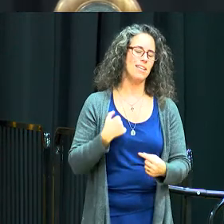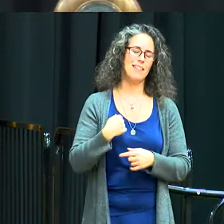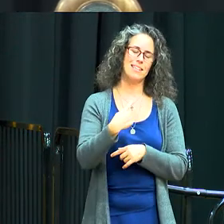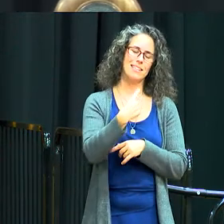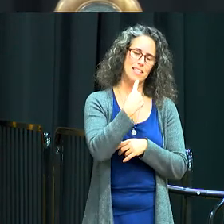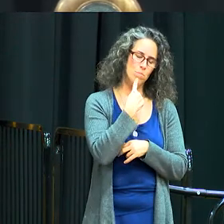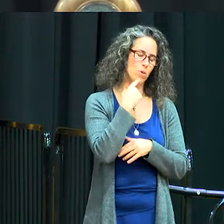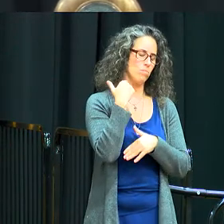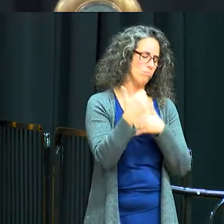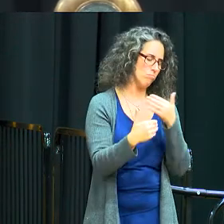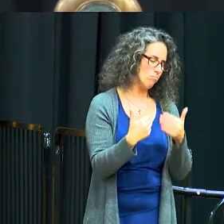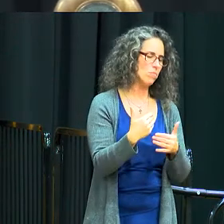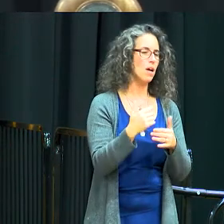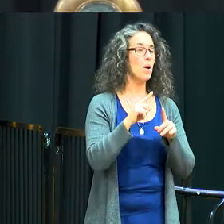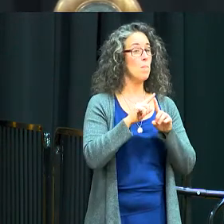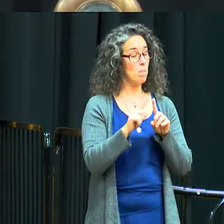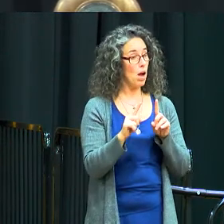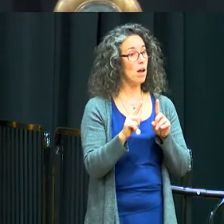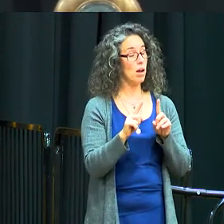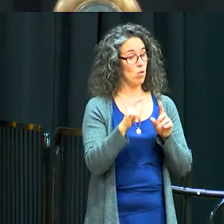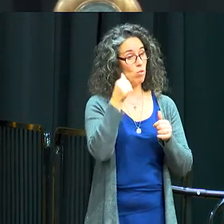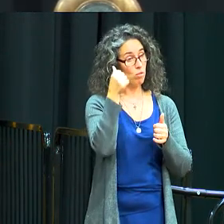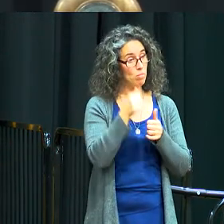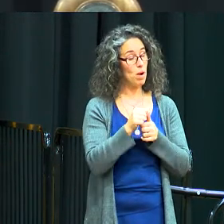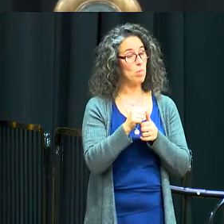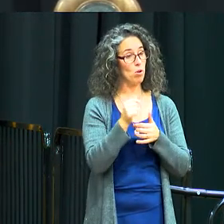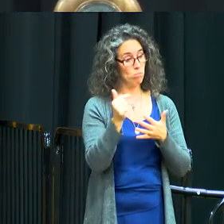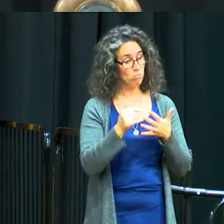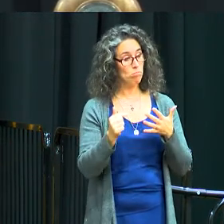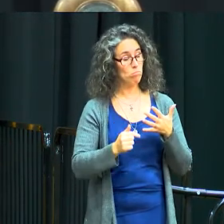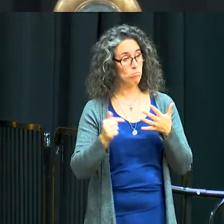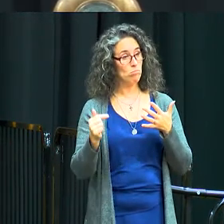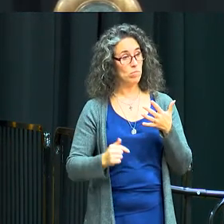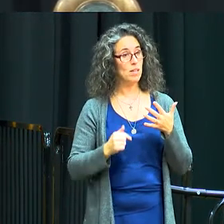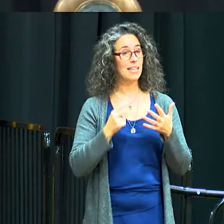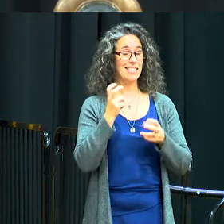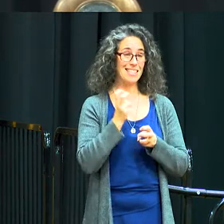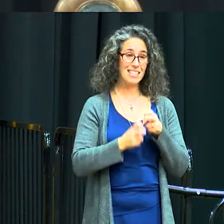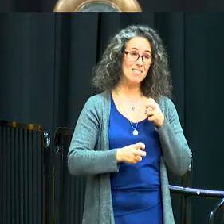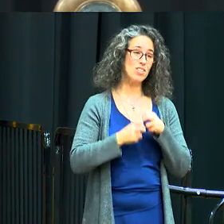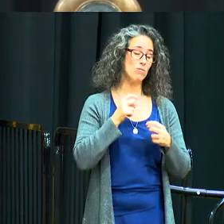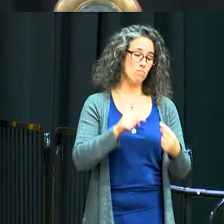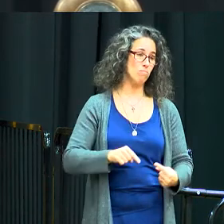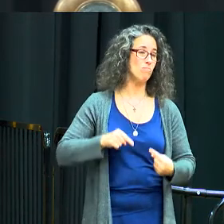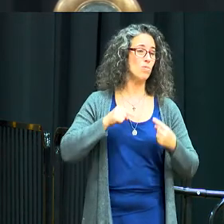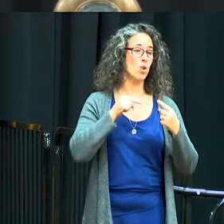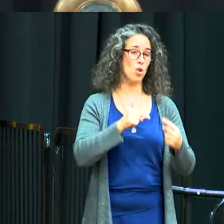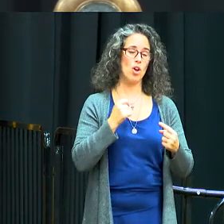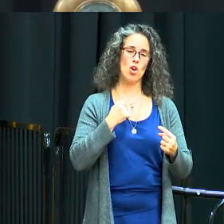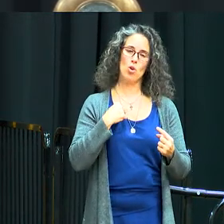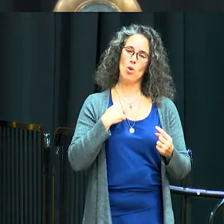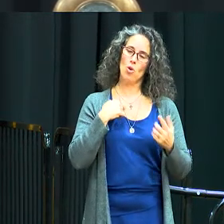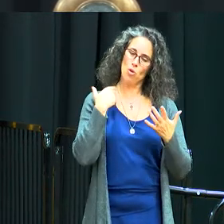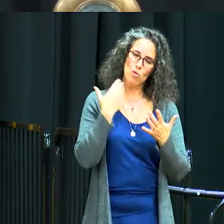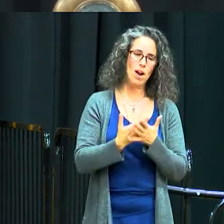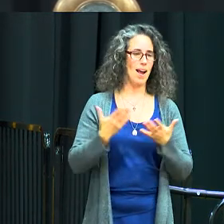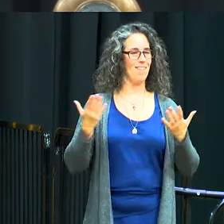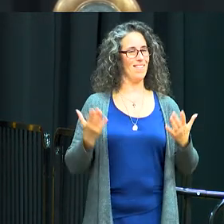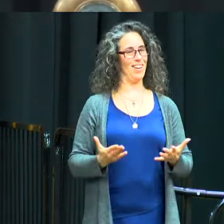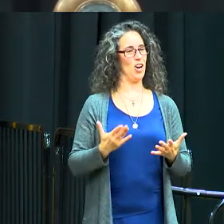so on. But it's important that you remember that those difficulties are what got you here today and they will sustain you. You made it